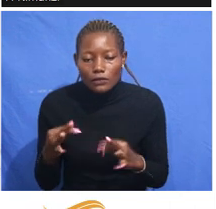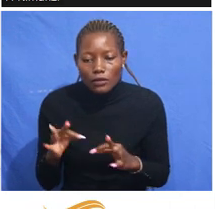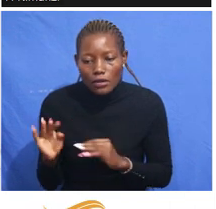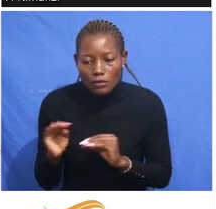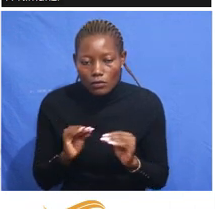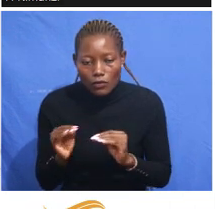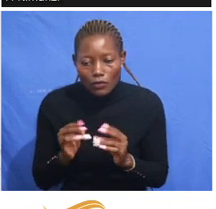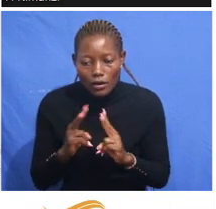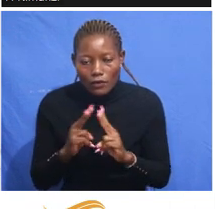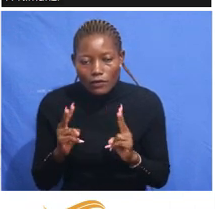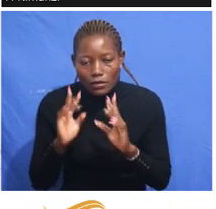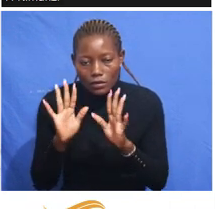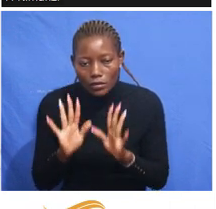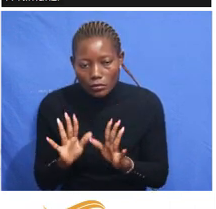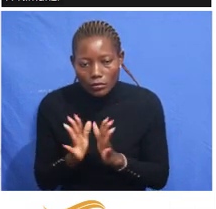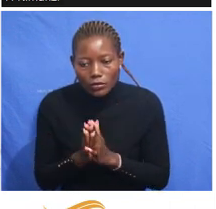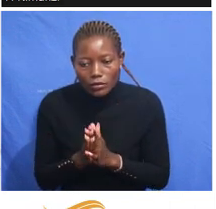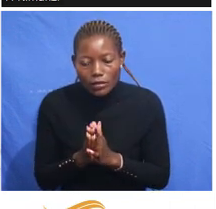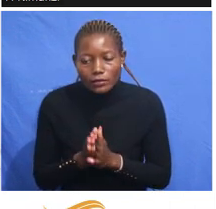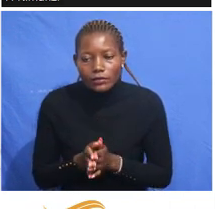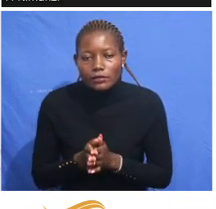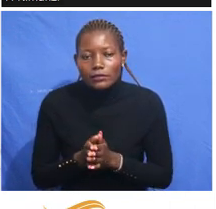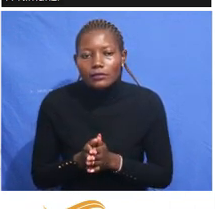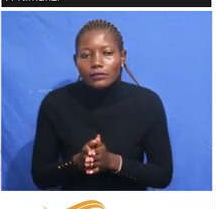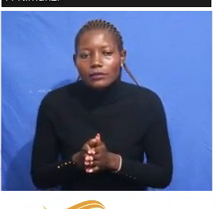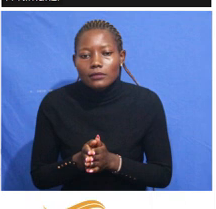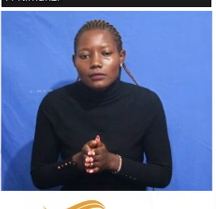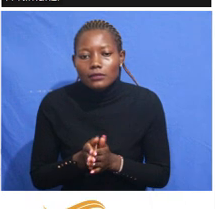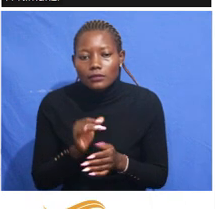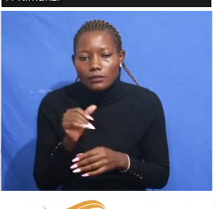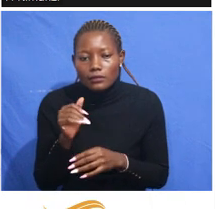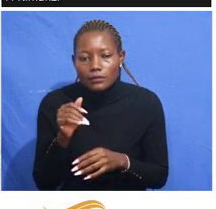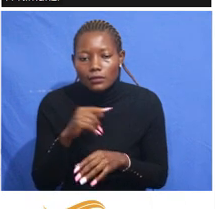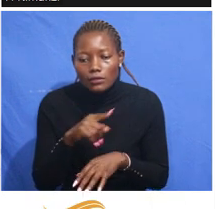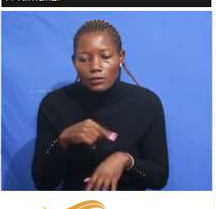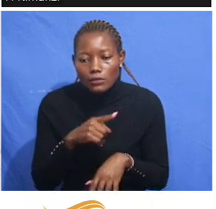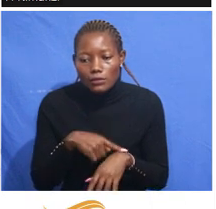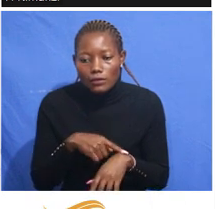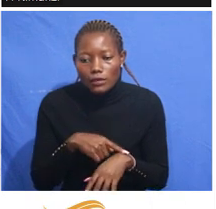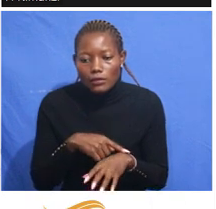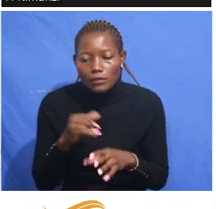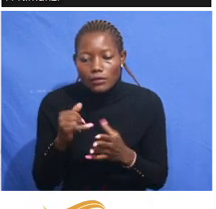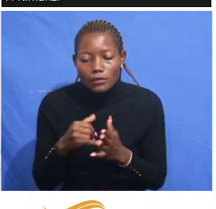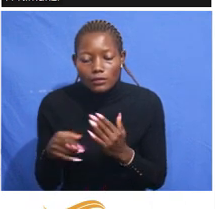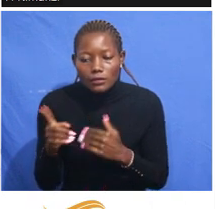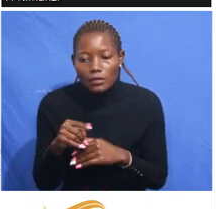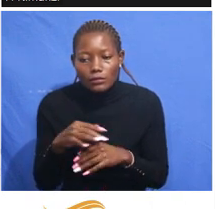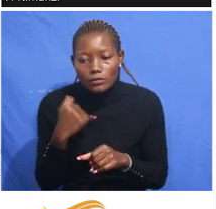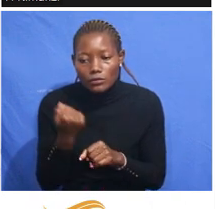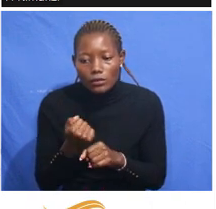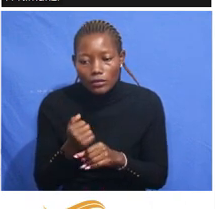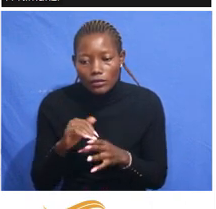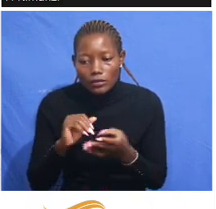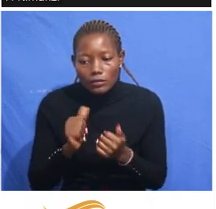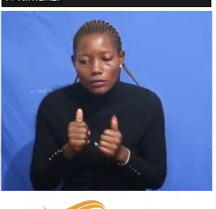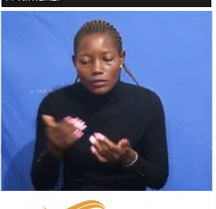very, very important in terms of performance in sports. Again, there are 3 links there that I've